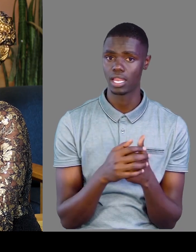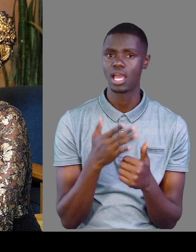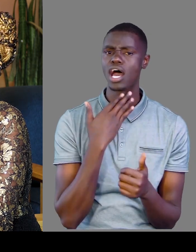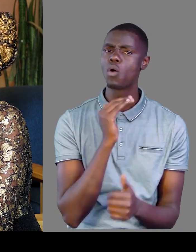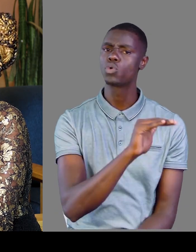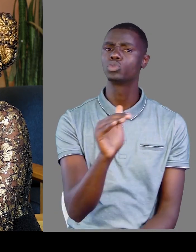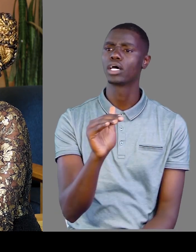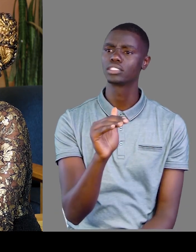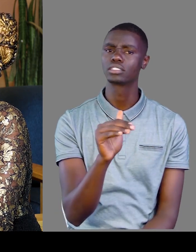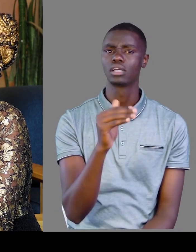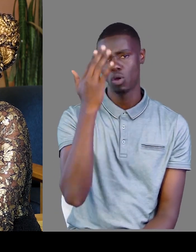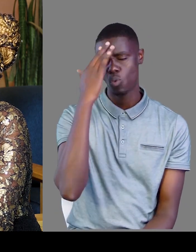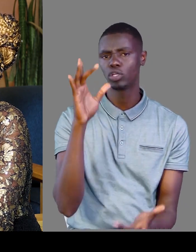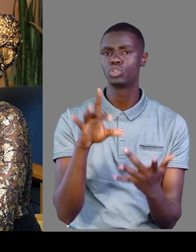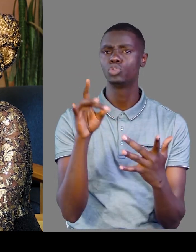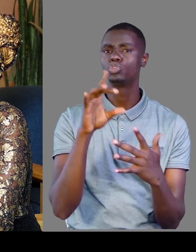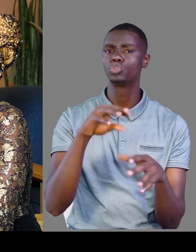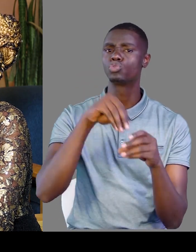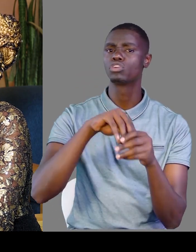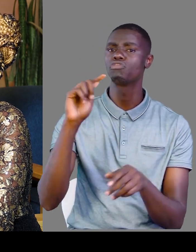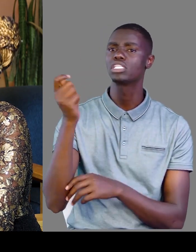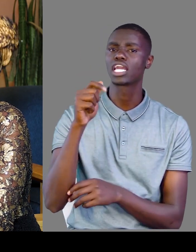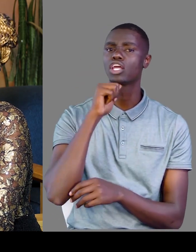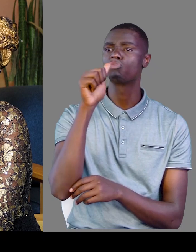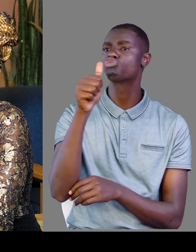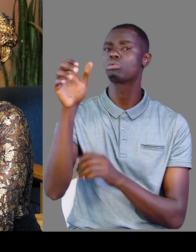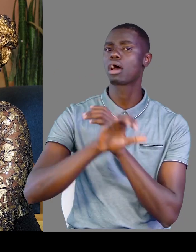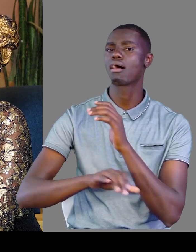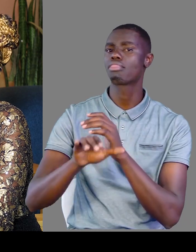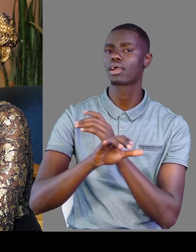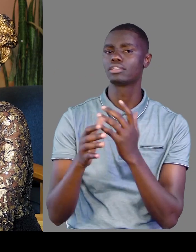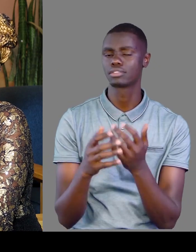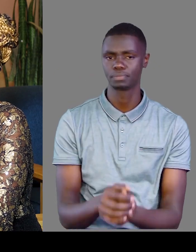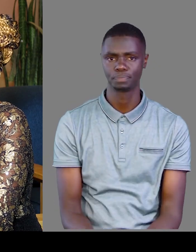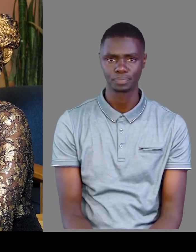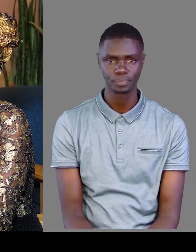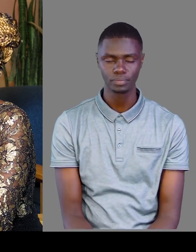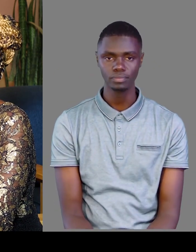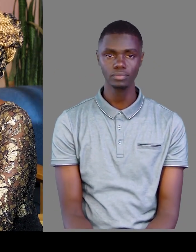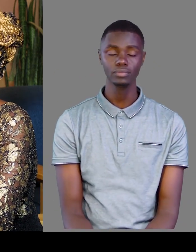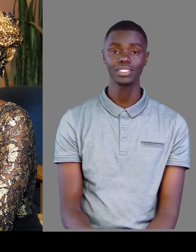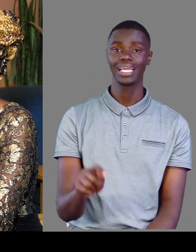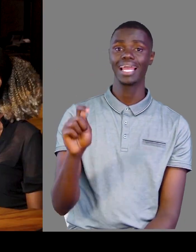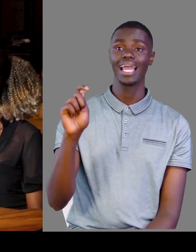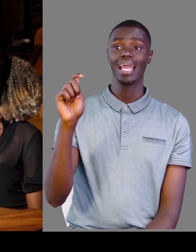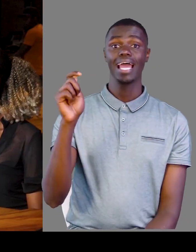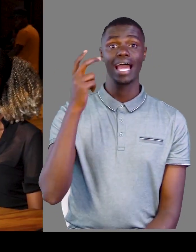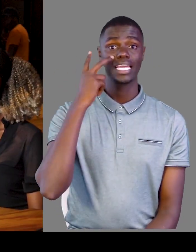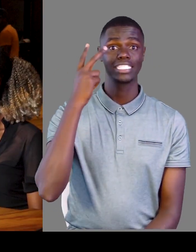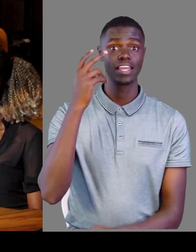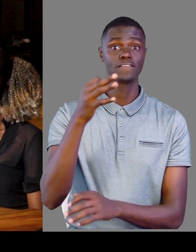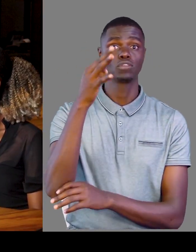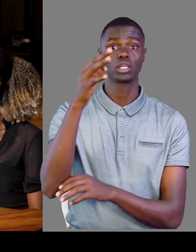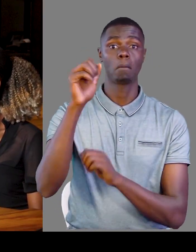then I would love to ask you, why did you choose to invest in Kenya and not even another country? Kenya is, I